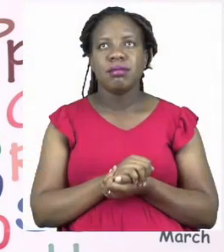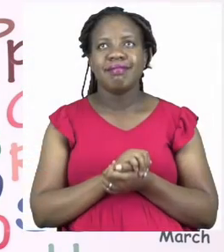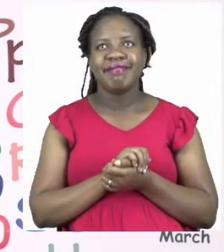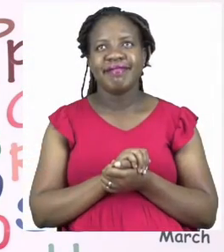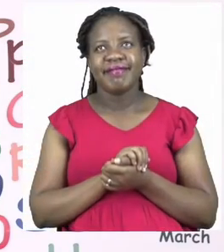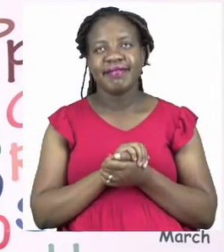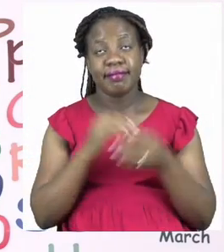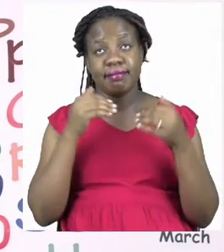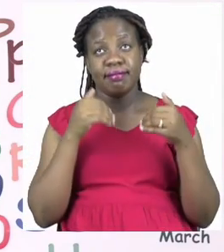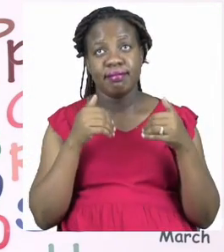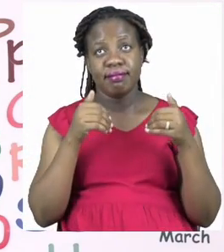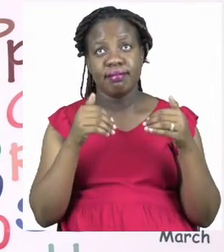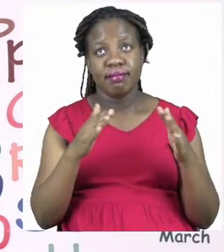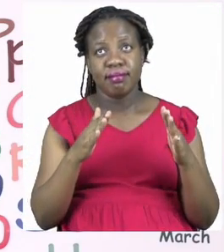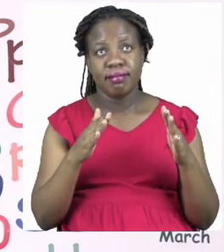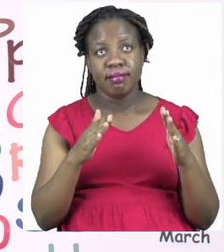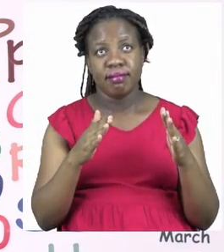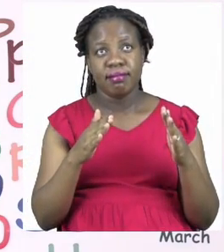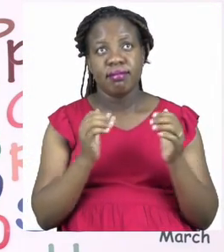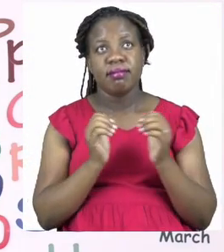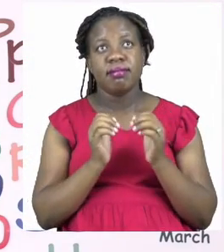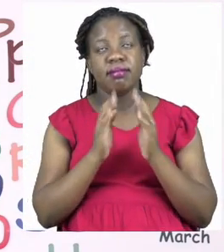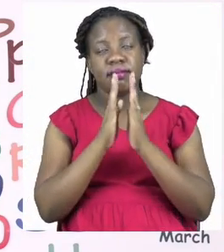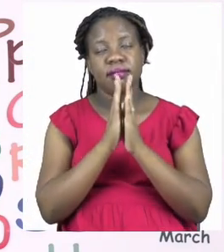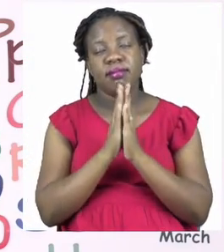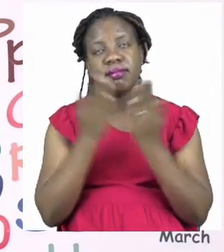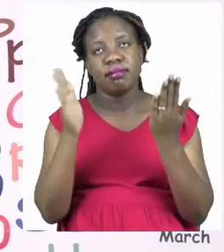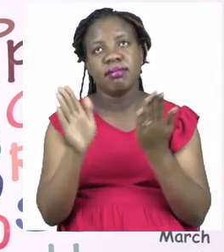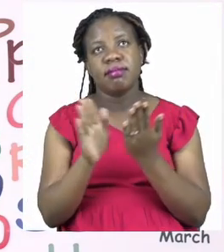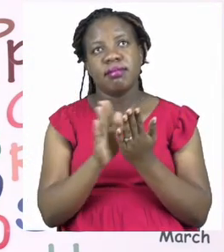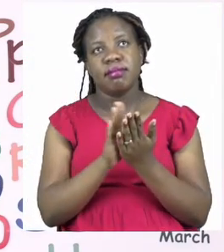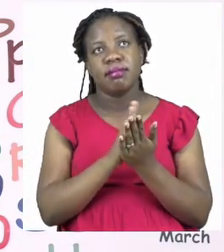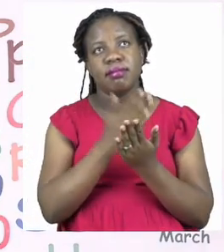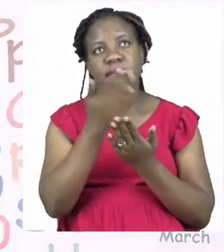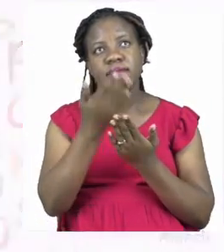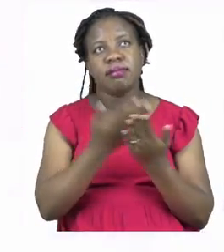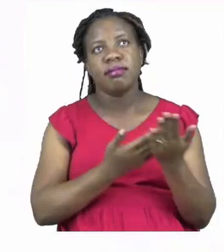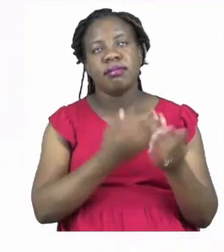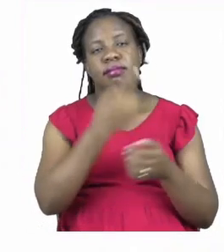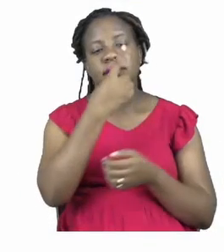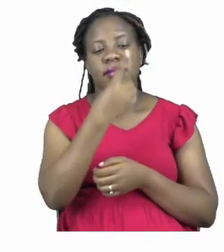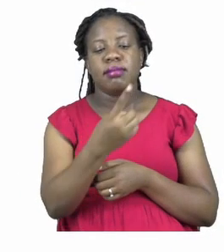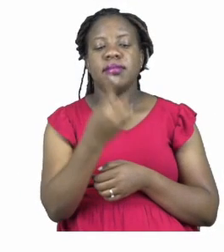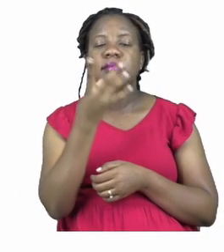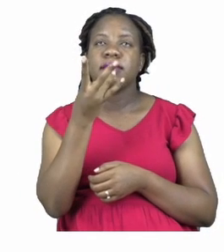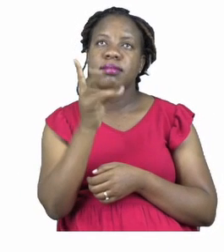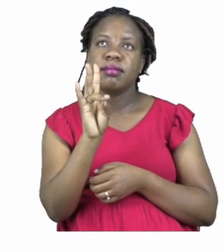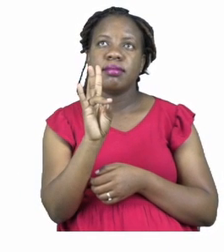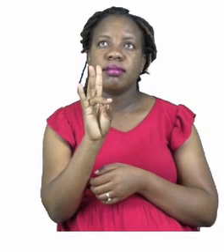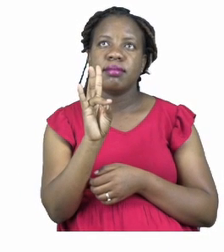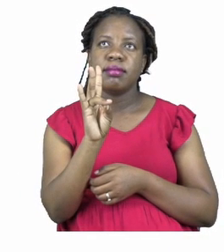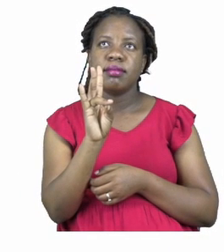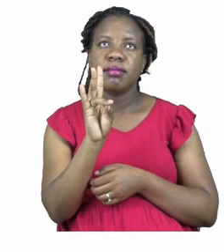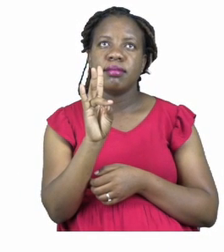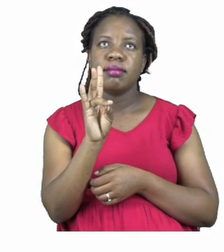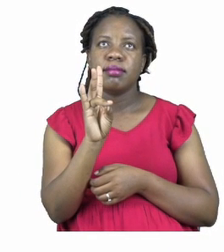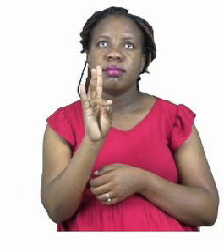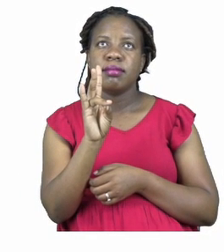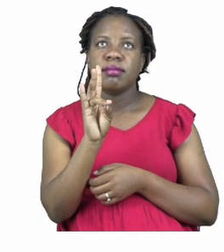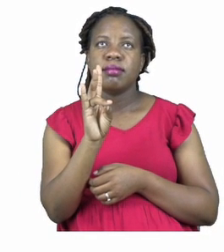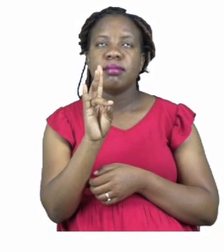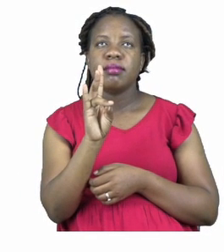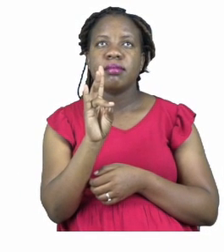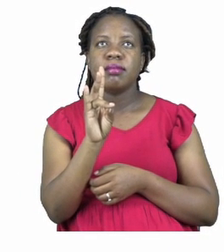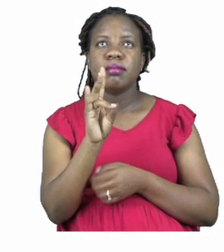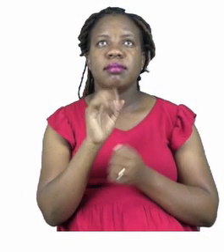To start our lesson off today, boys and girls, let's all go to page 17. On page 17, we are going to be